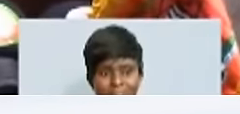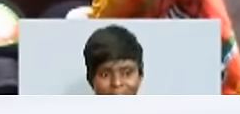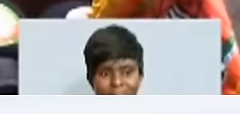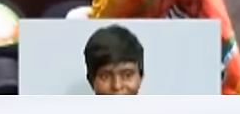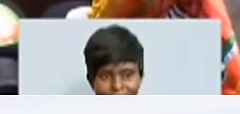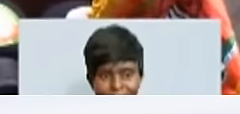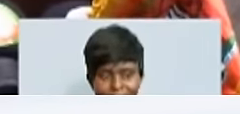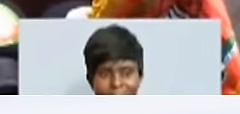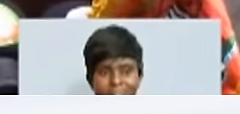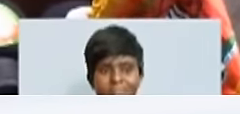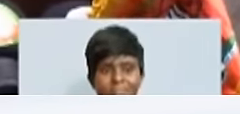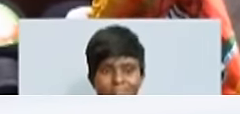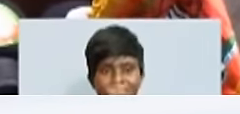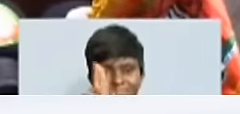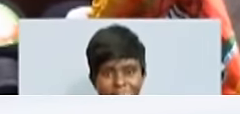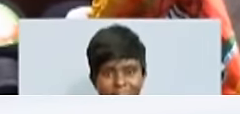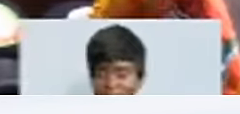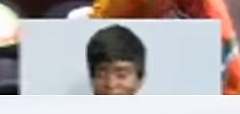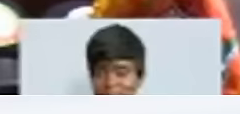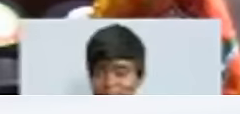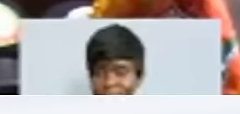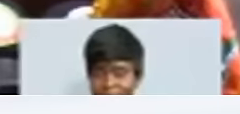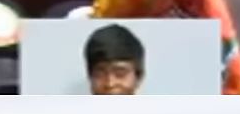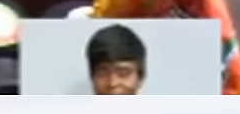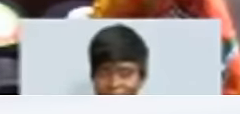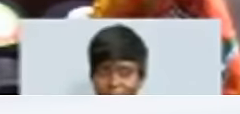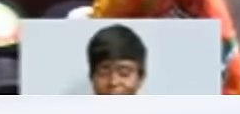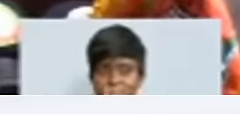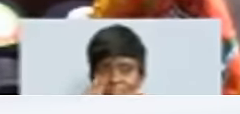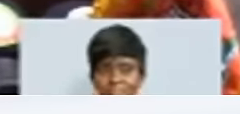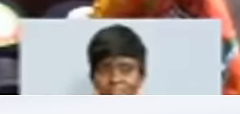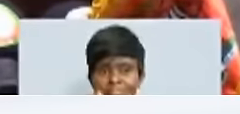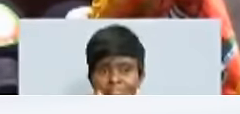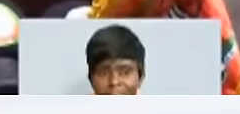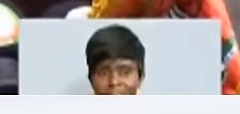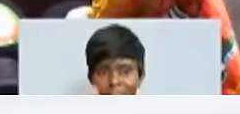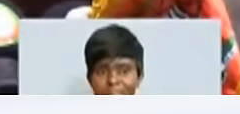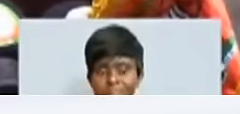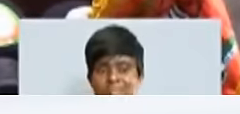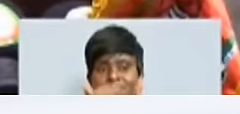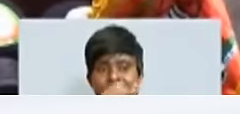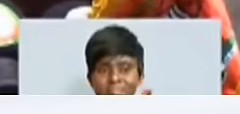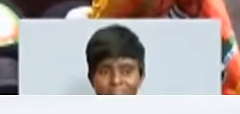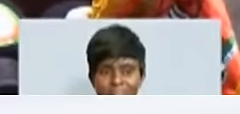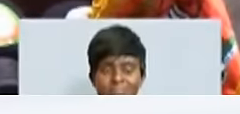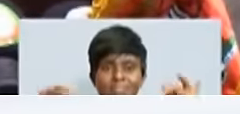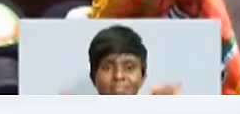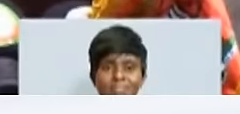to make full use of these facilities to advance their agenda.